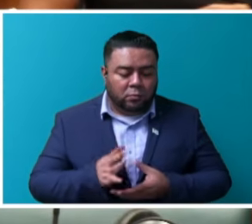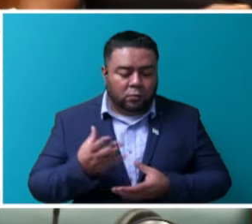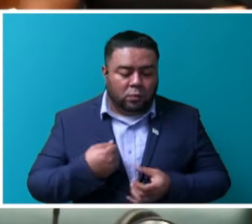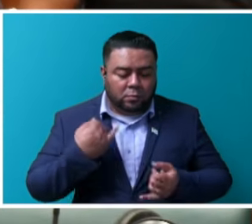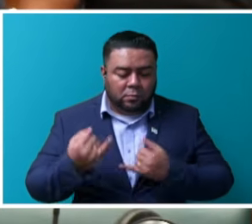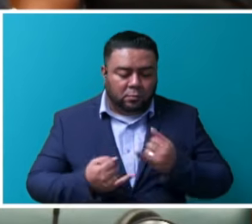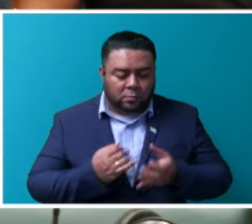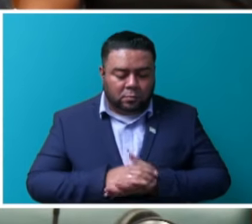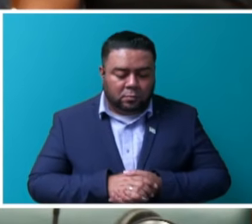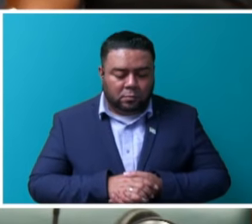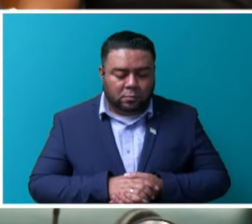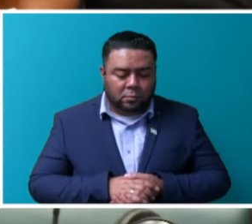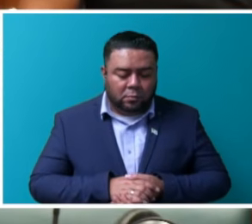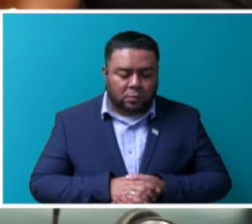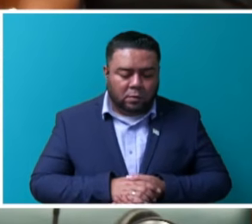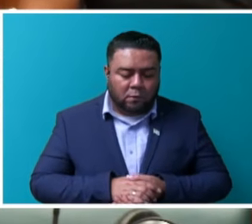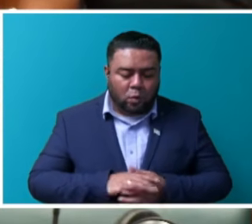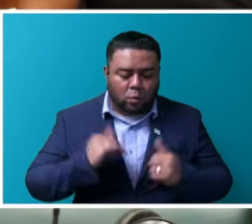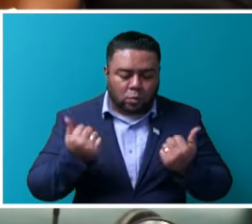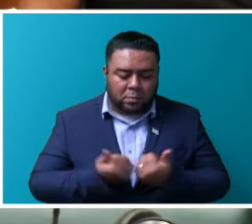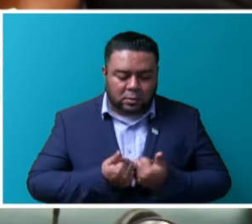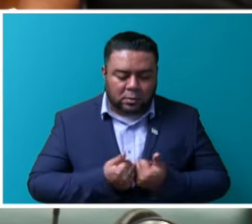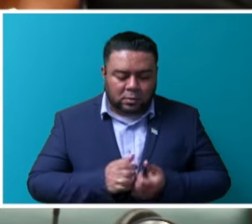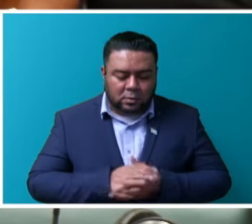international tax agreements.